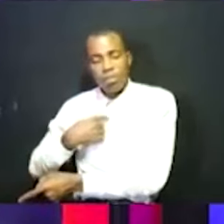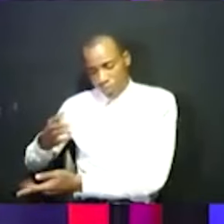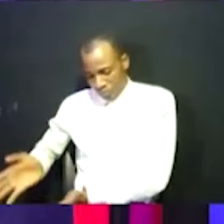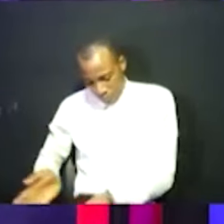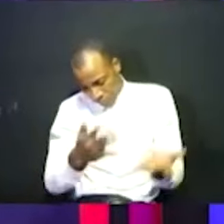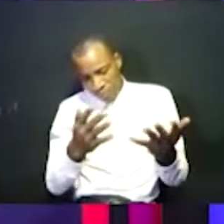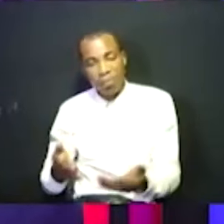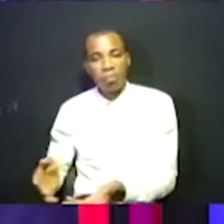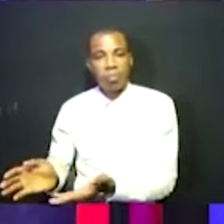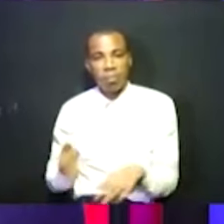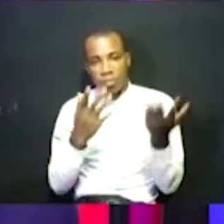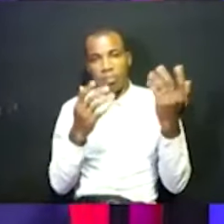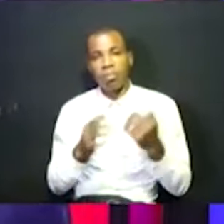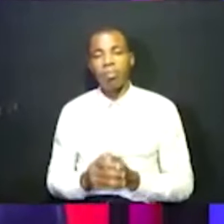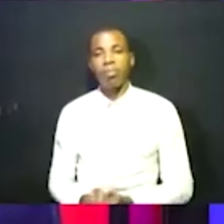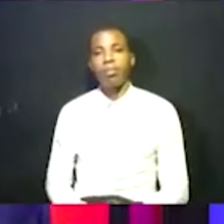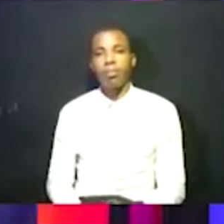Now,